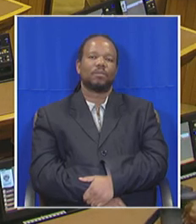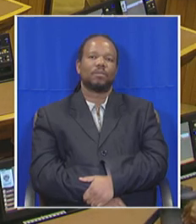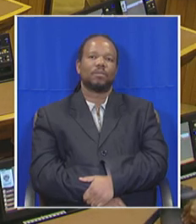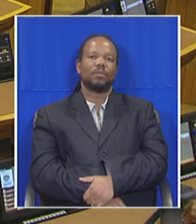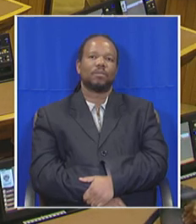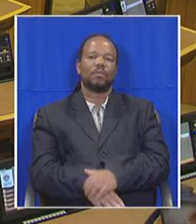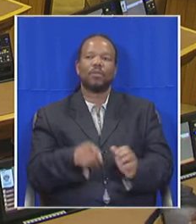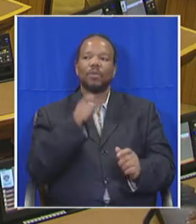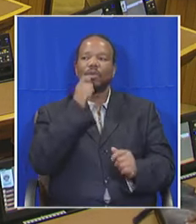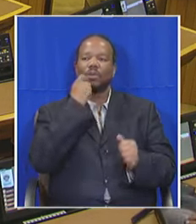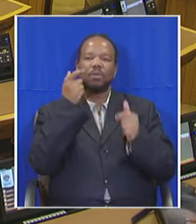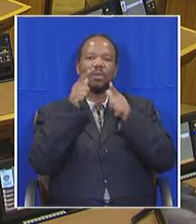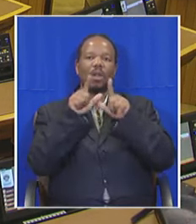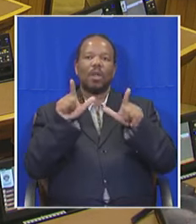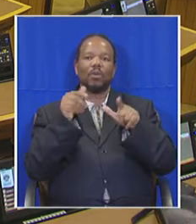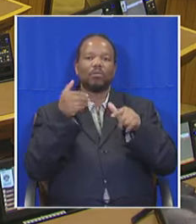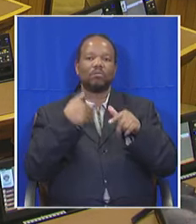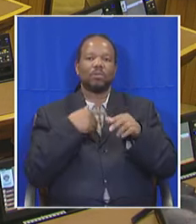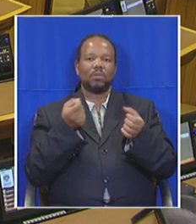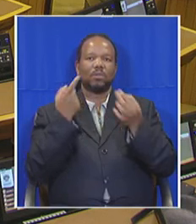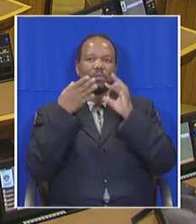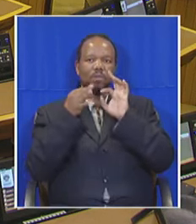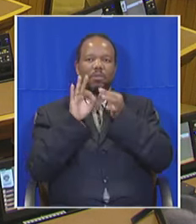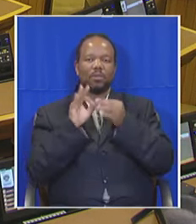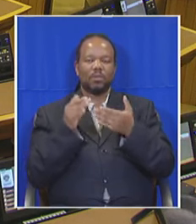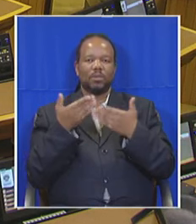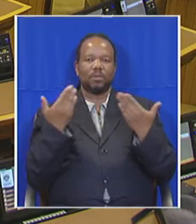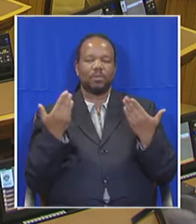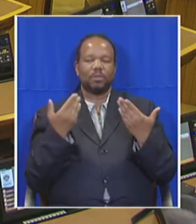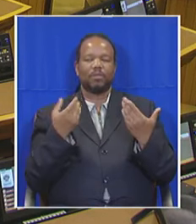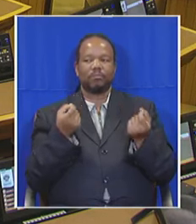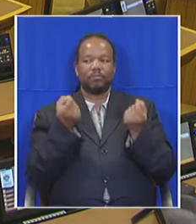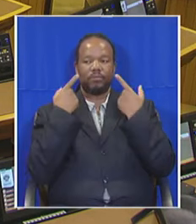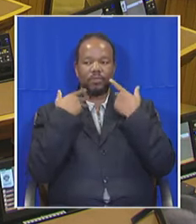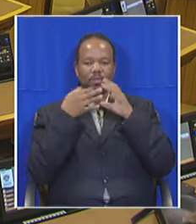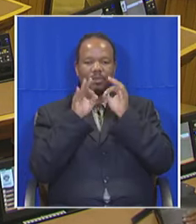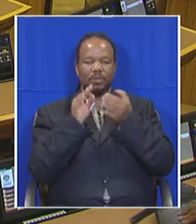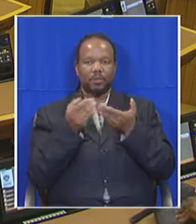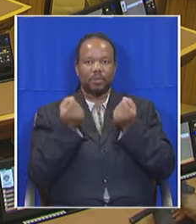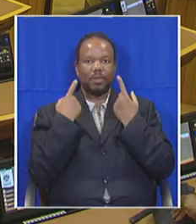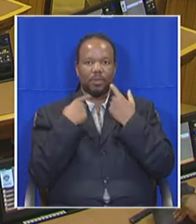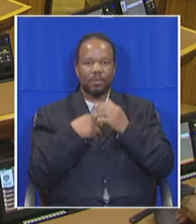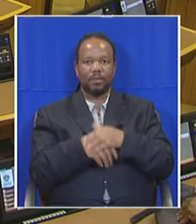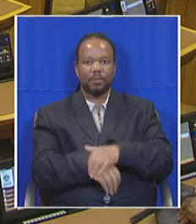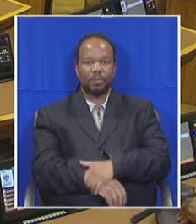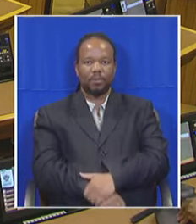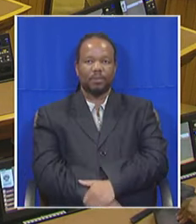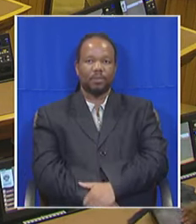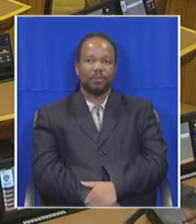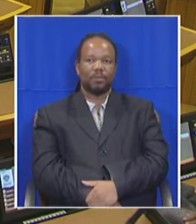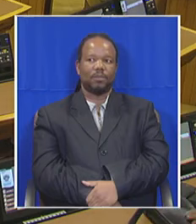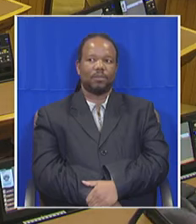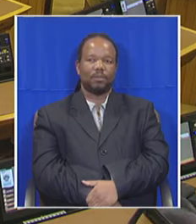abuyelelwayo. La makhetho abanjwe ngomhla ka 14 June 2017 izolo lokho. Abantu beSouth